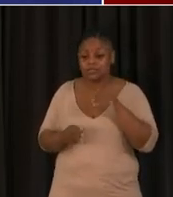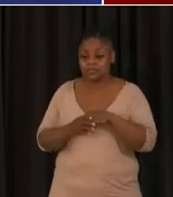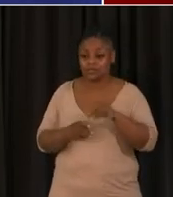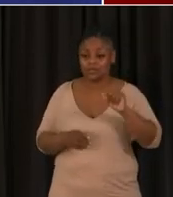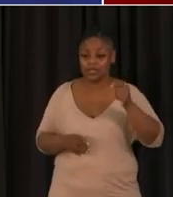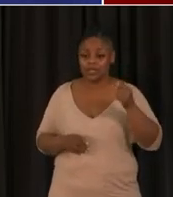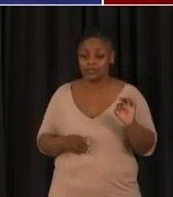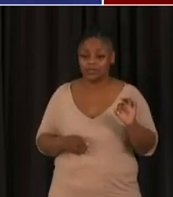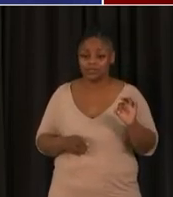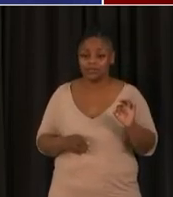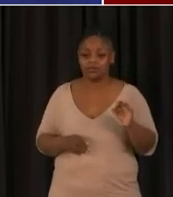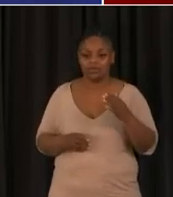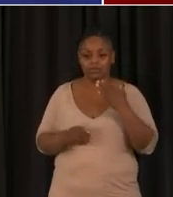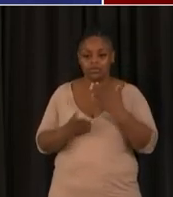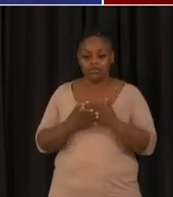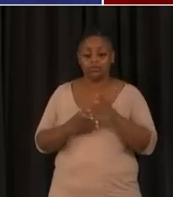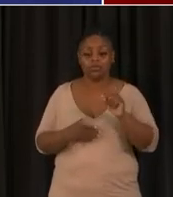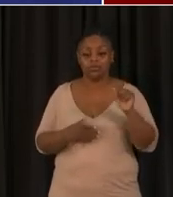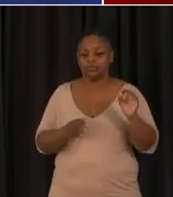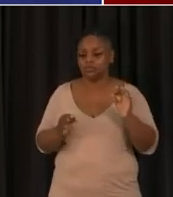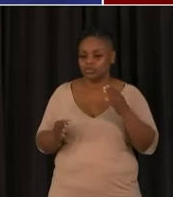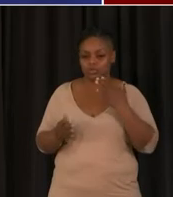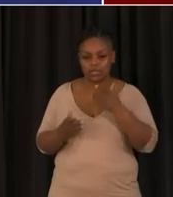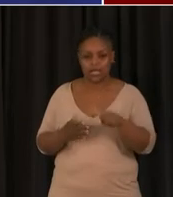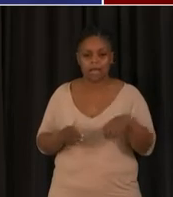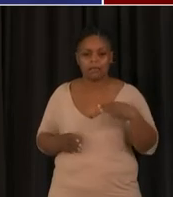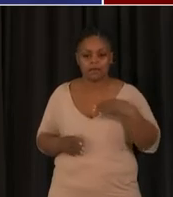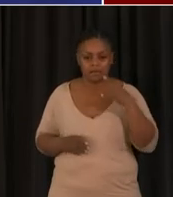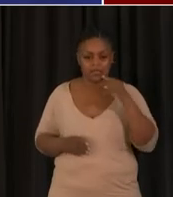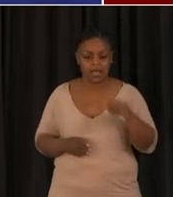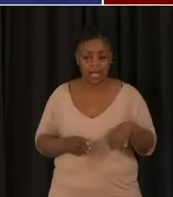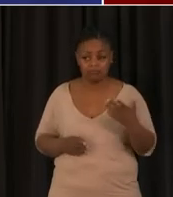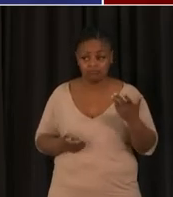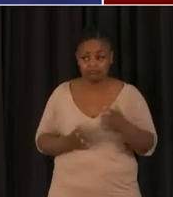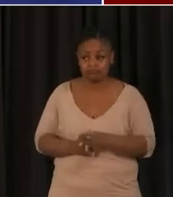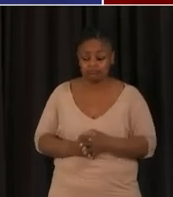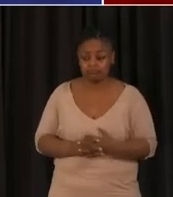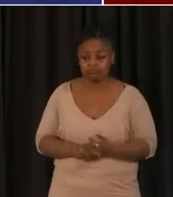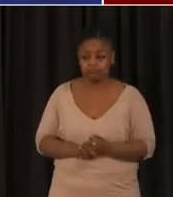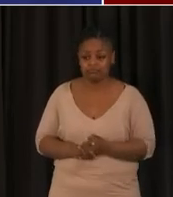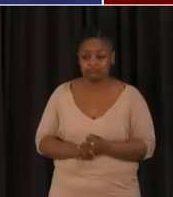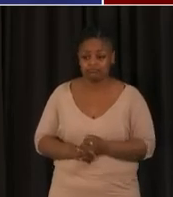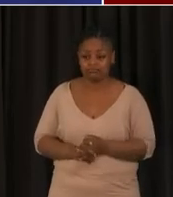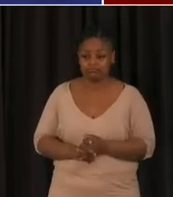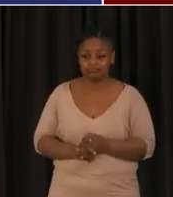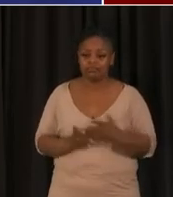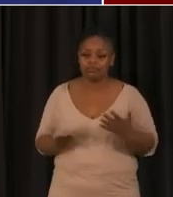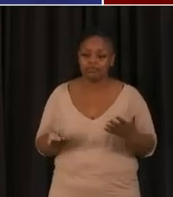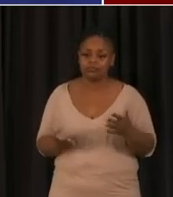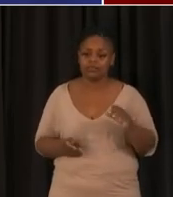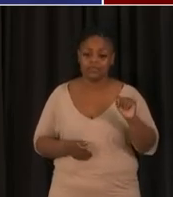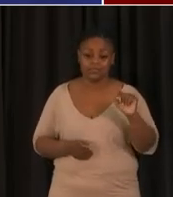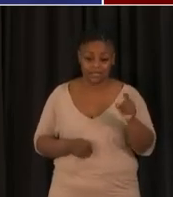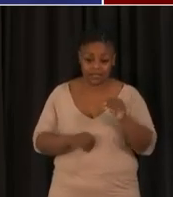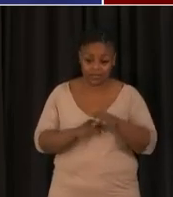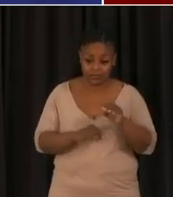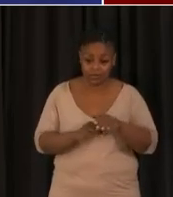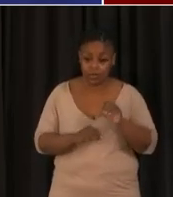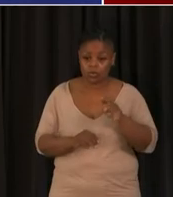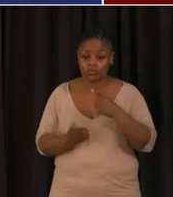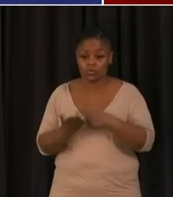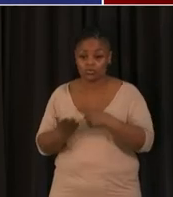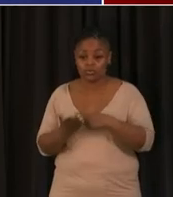I knew where I wanted to spend my money, and I knew that I wanted to get a home. So that program and that workshop was really what kind of helped me.